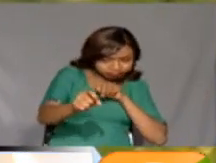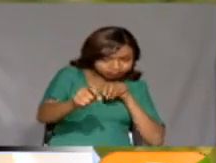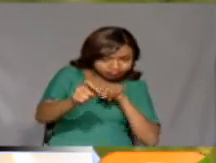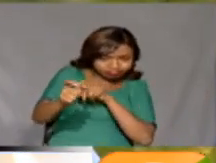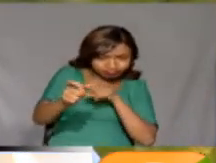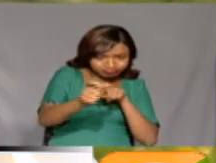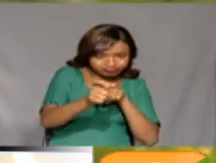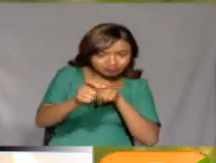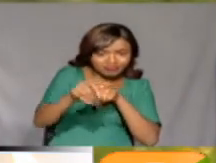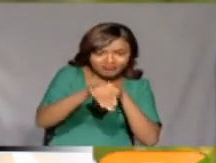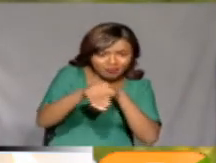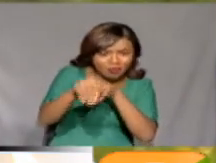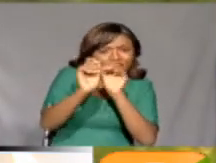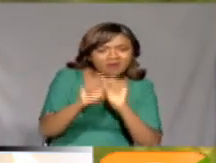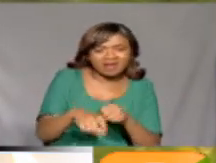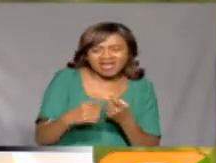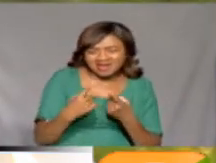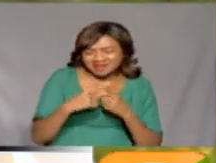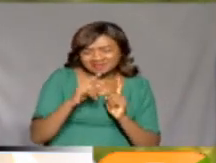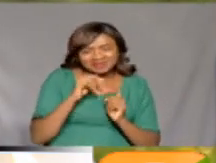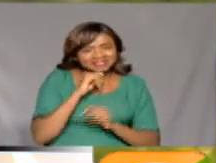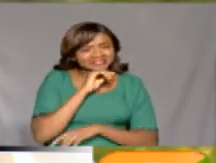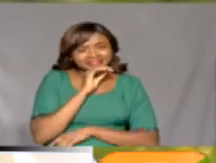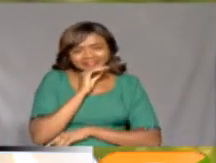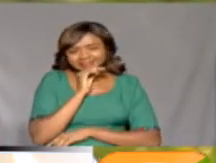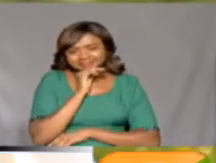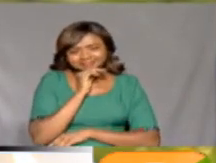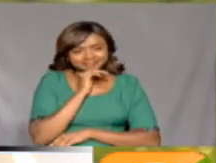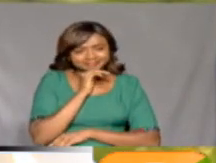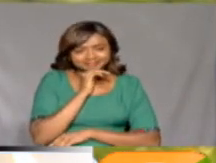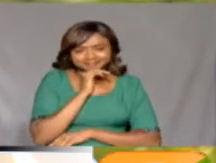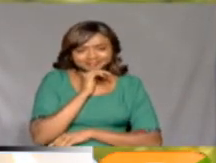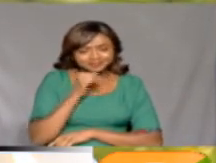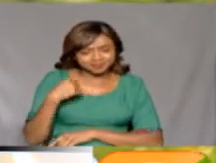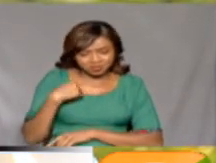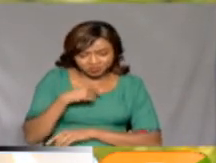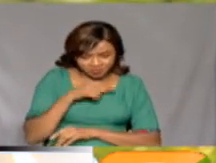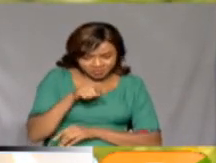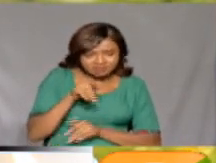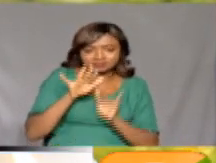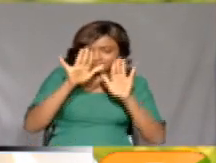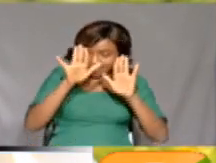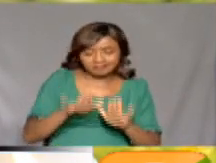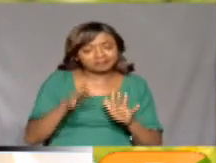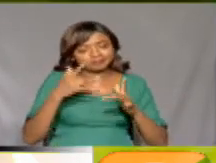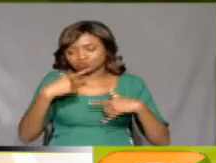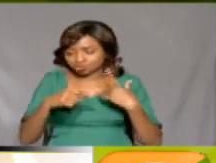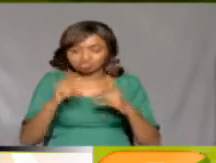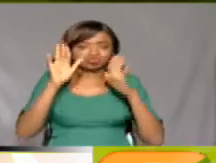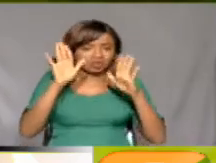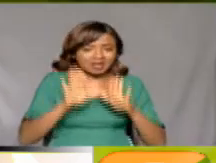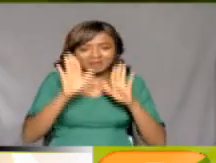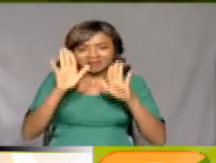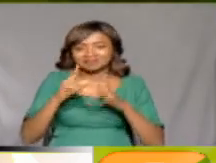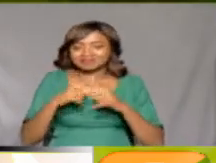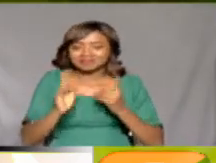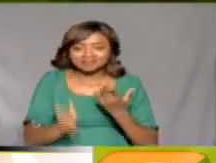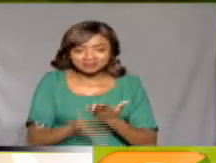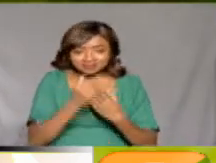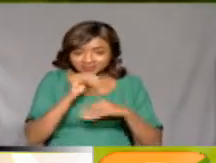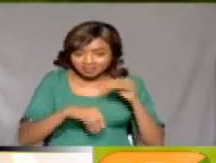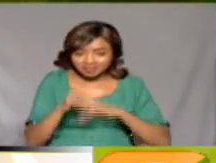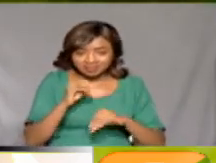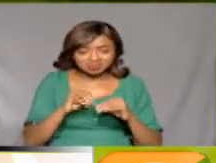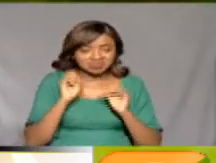And the way in which we managed the election did not help matters. I want to fast forward then,